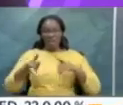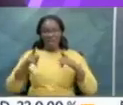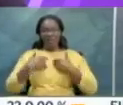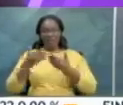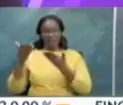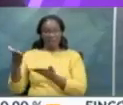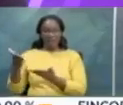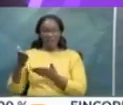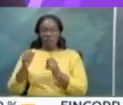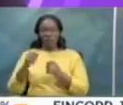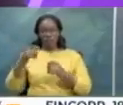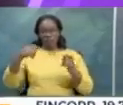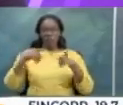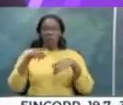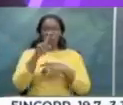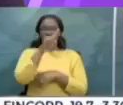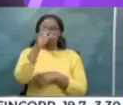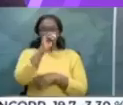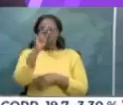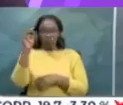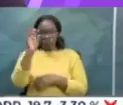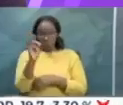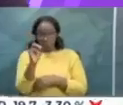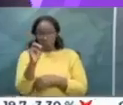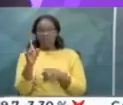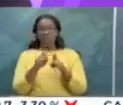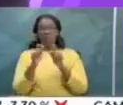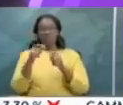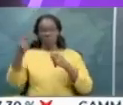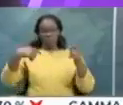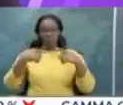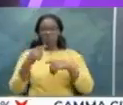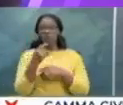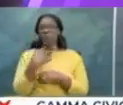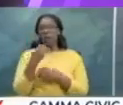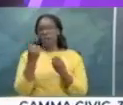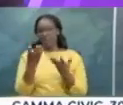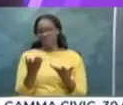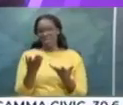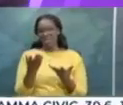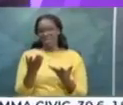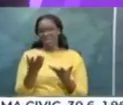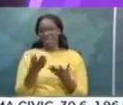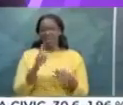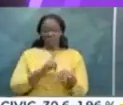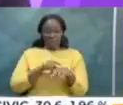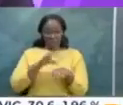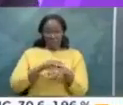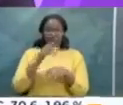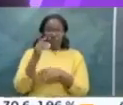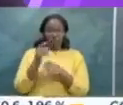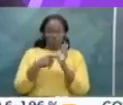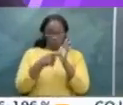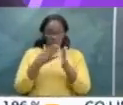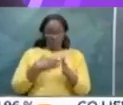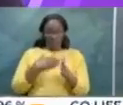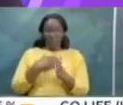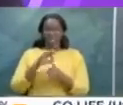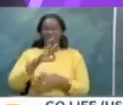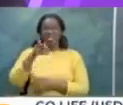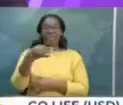now. On Zoom, you could also reach out to us and just tell us how many packs do you need. And if you get it from our show, it only comes